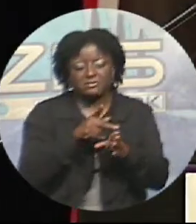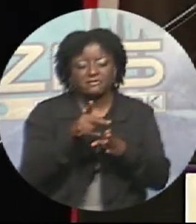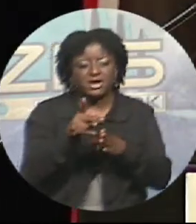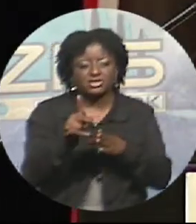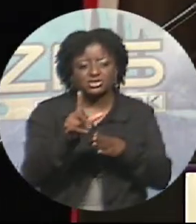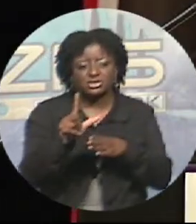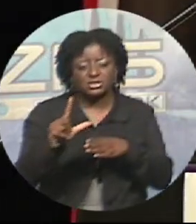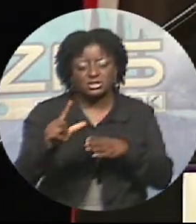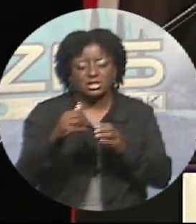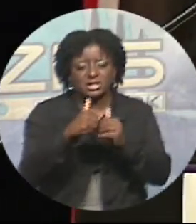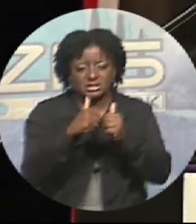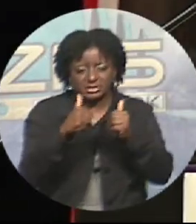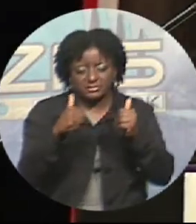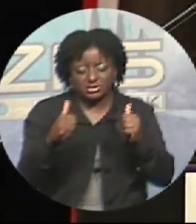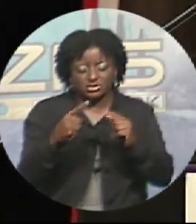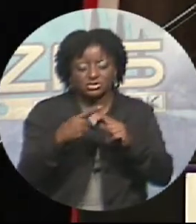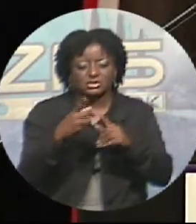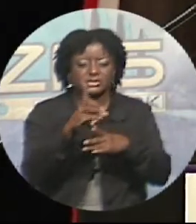to divide us